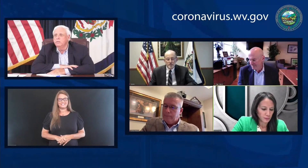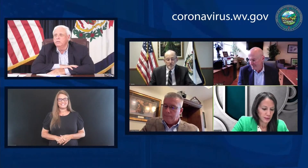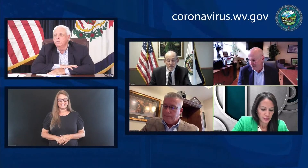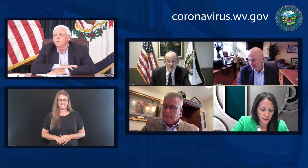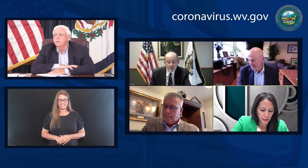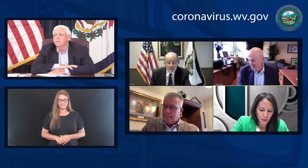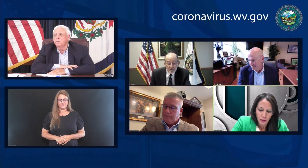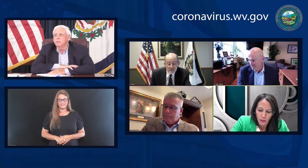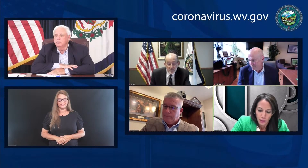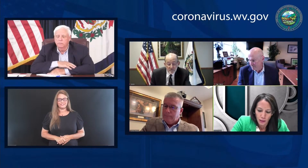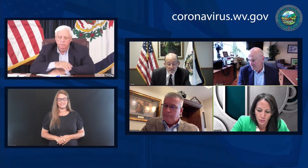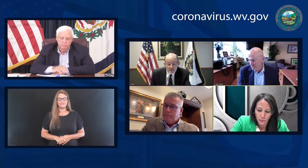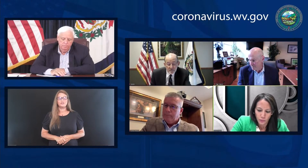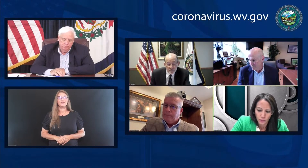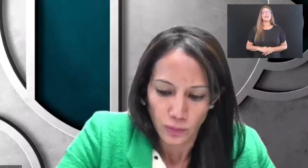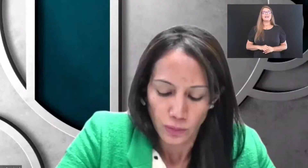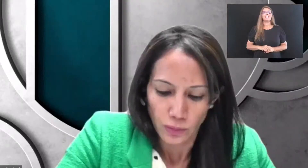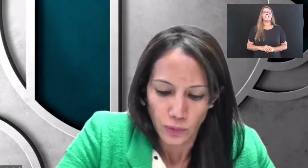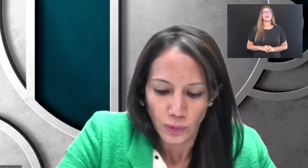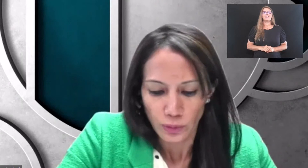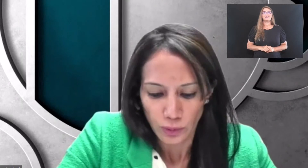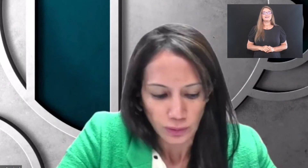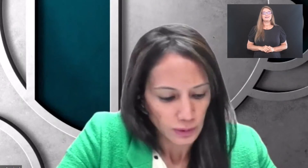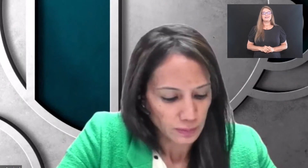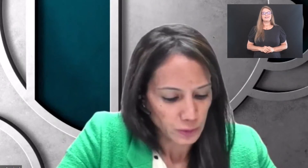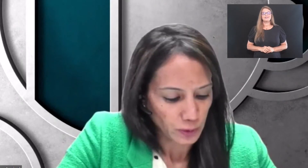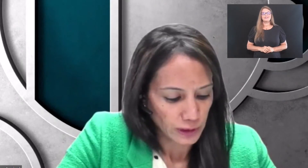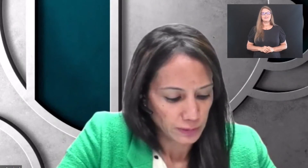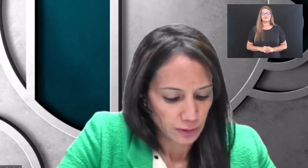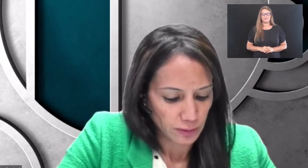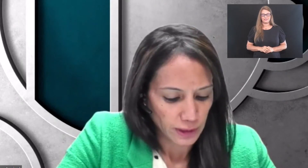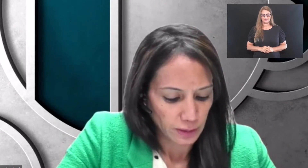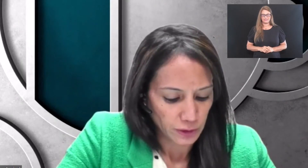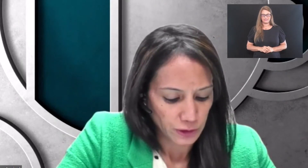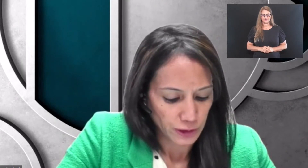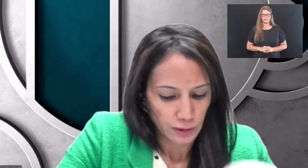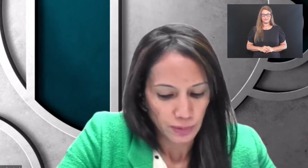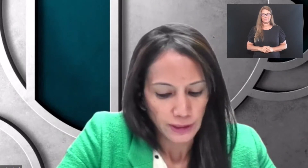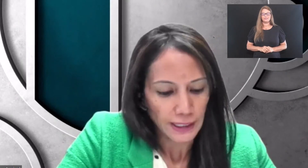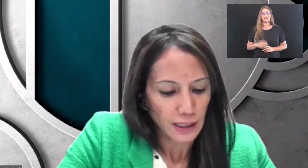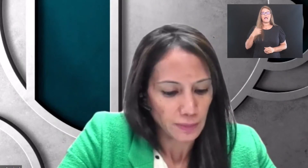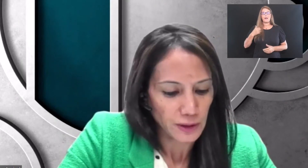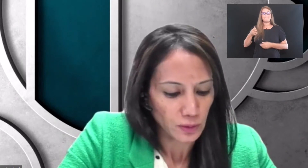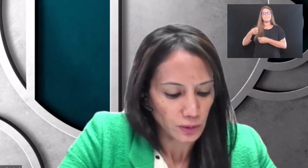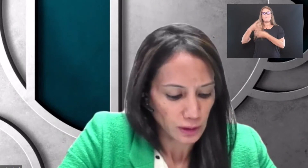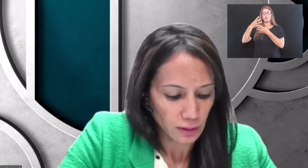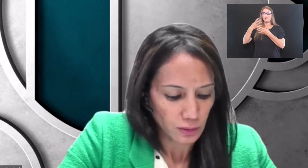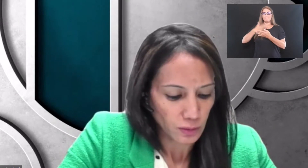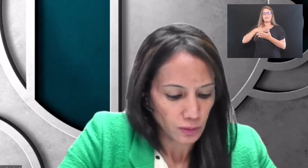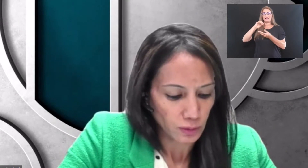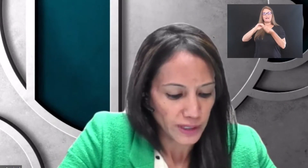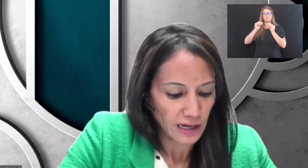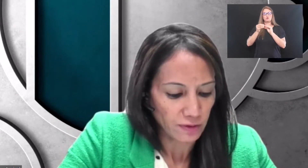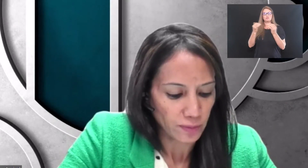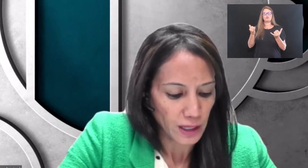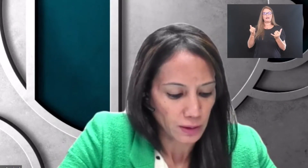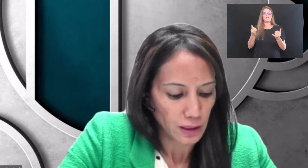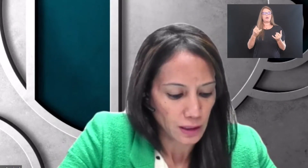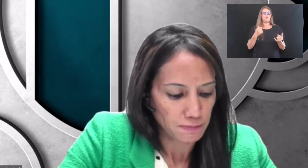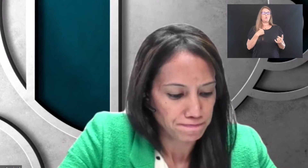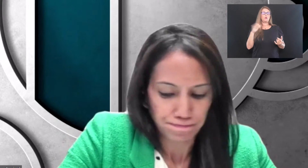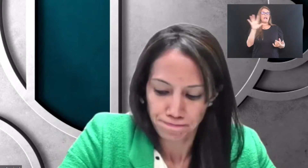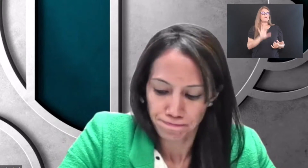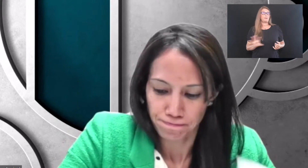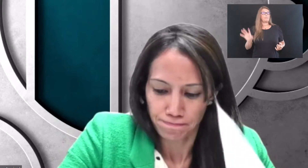Sure. Yes, Annie. I'm just pulling up some of my numbers here. But yeah, I mean, we have